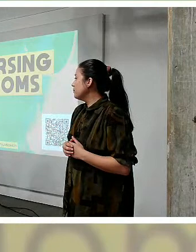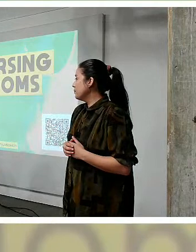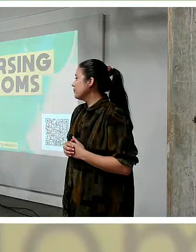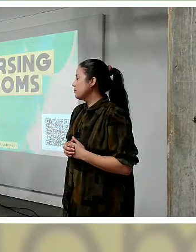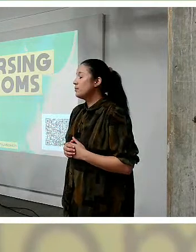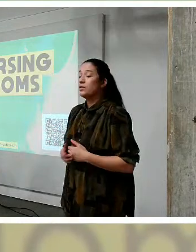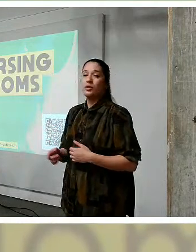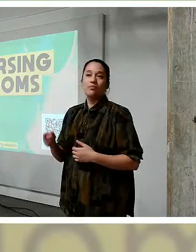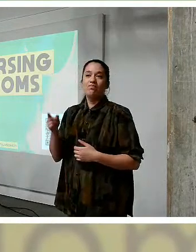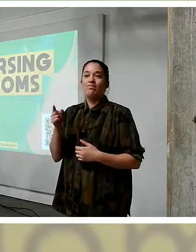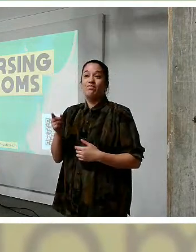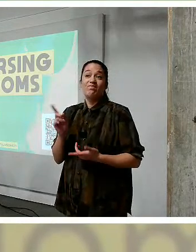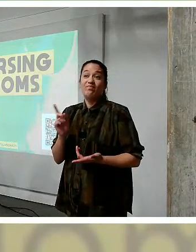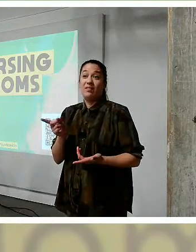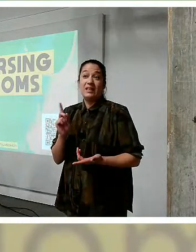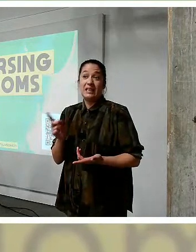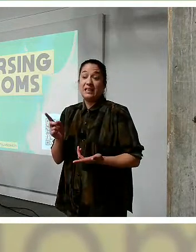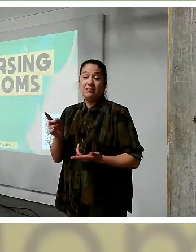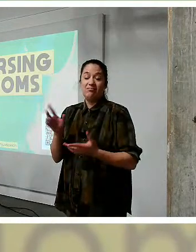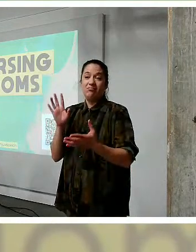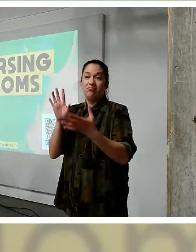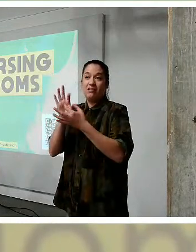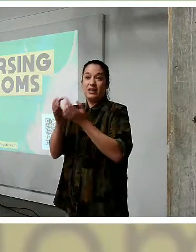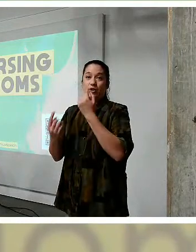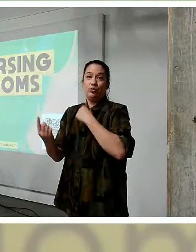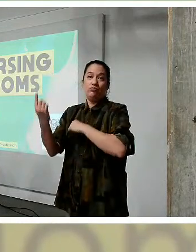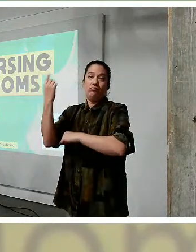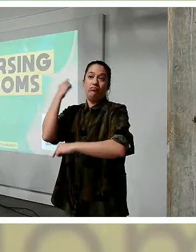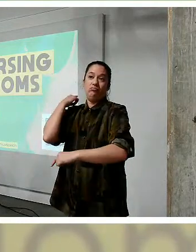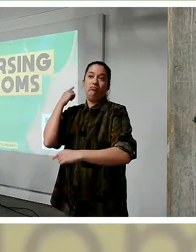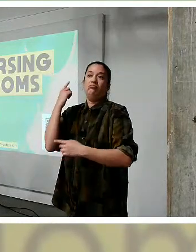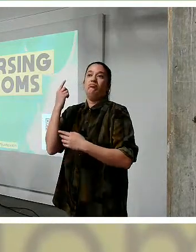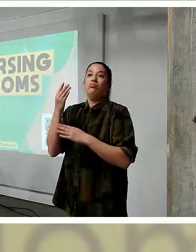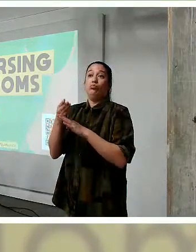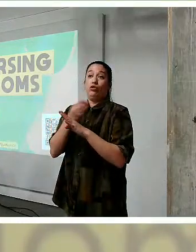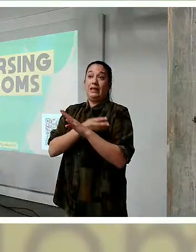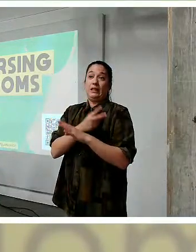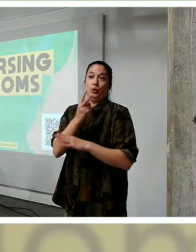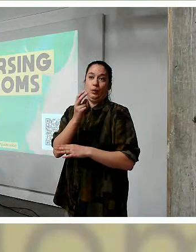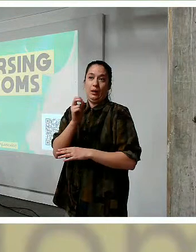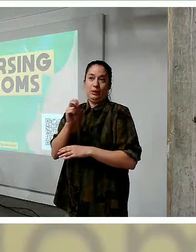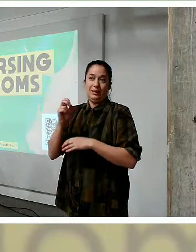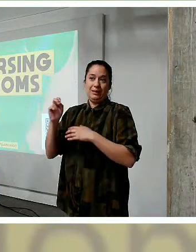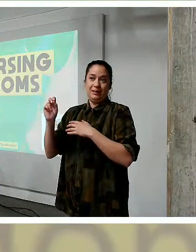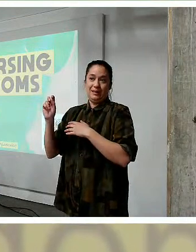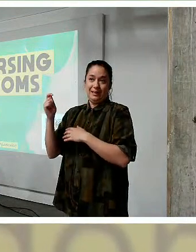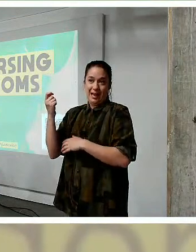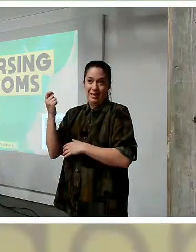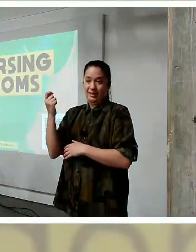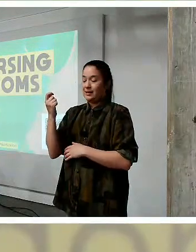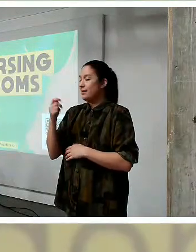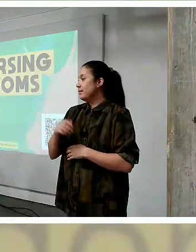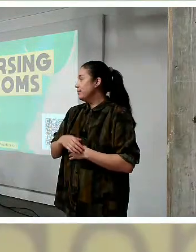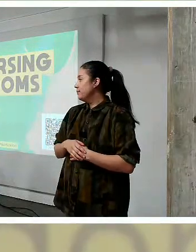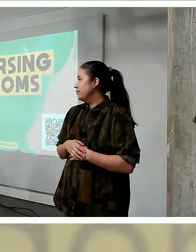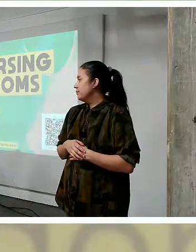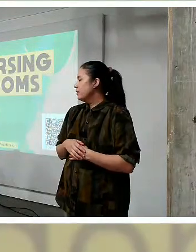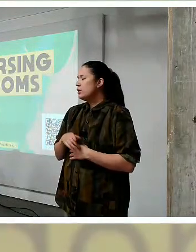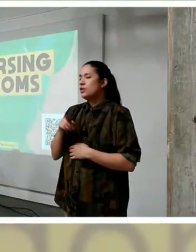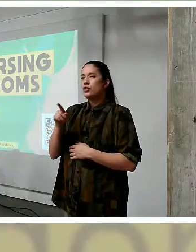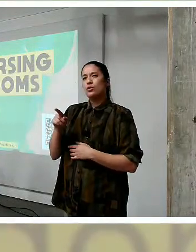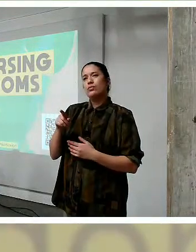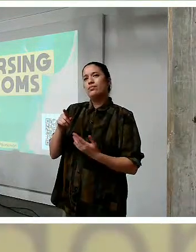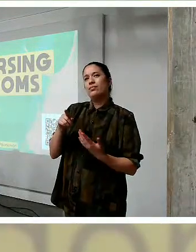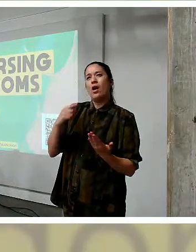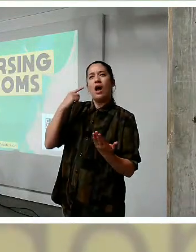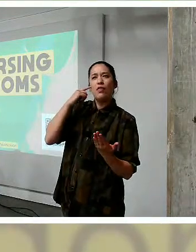predates 2010. And I was actually going to answer your question by reading a section from The Heart of the Race, but